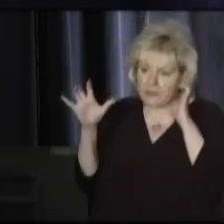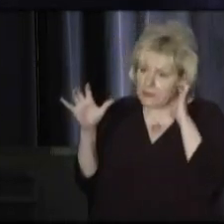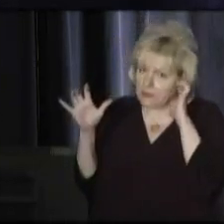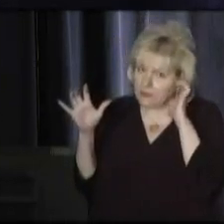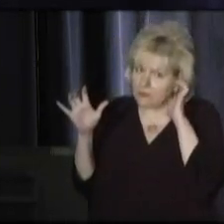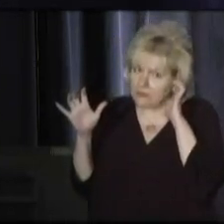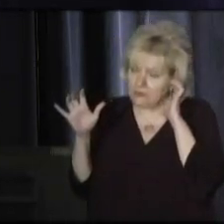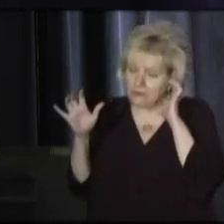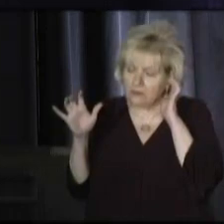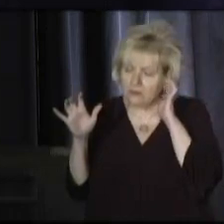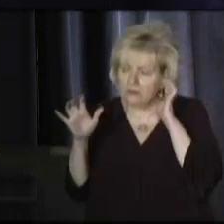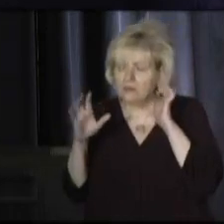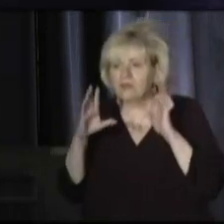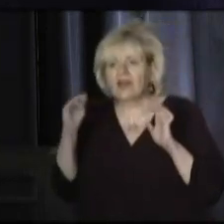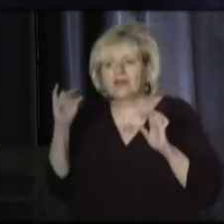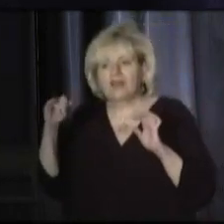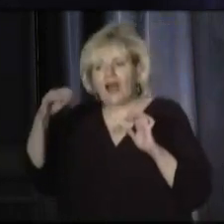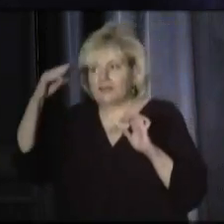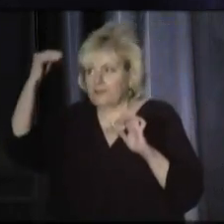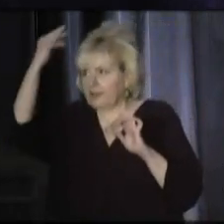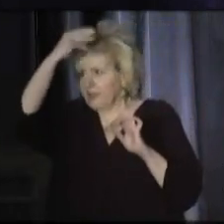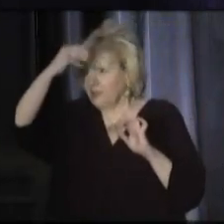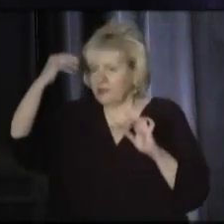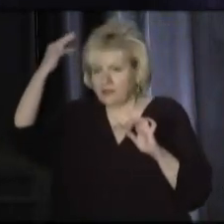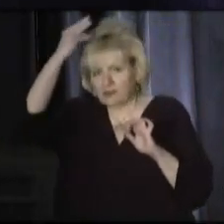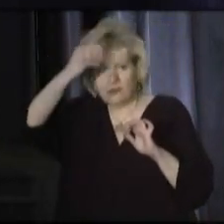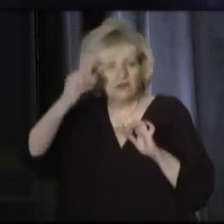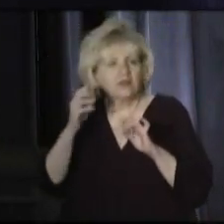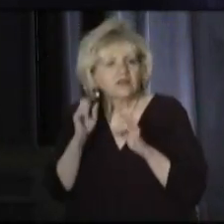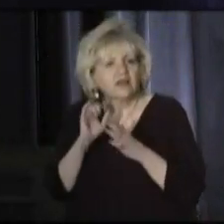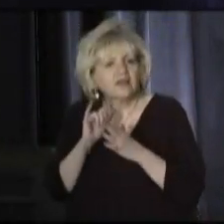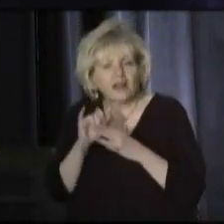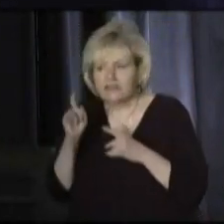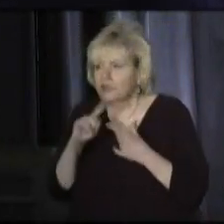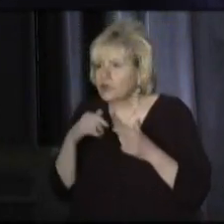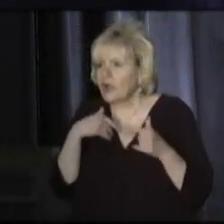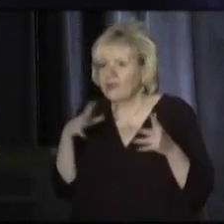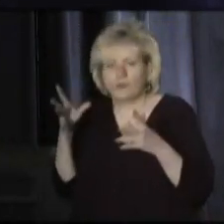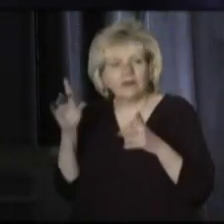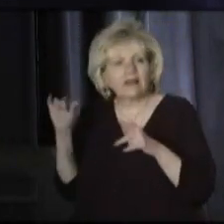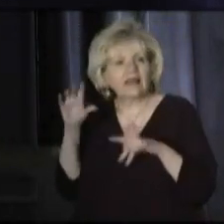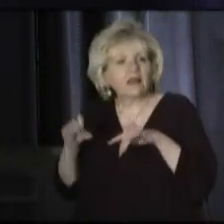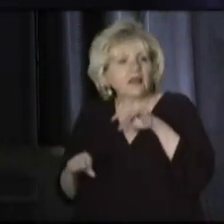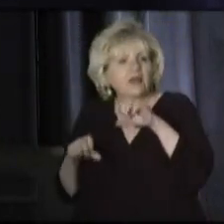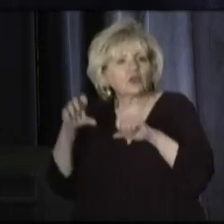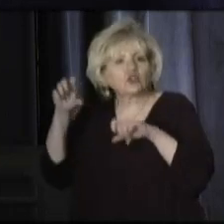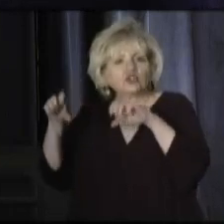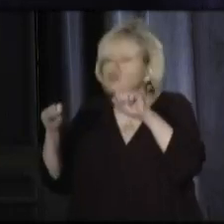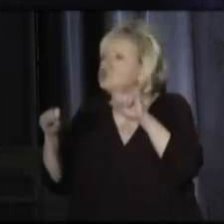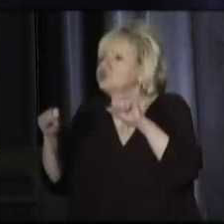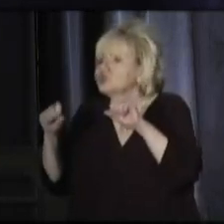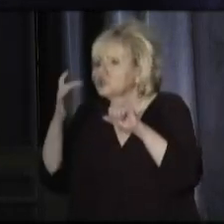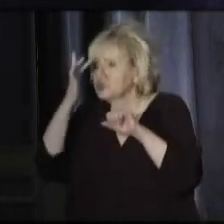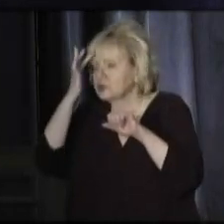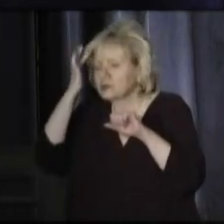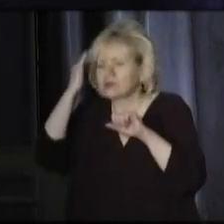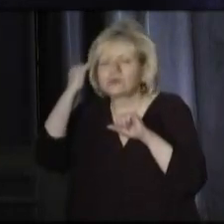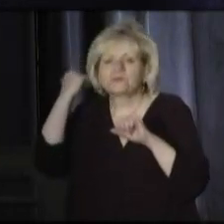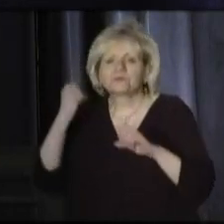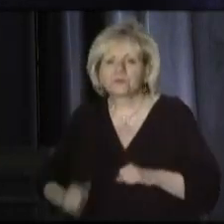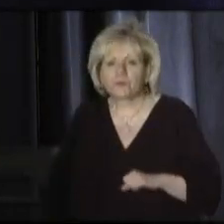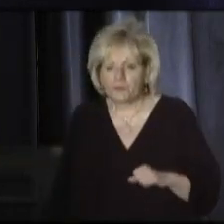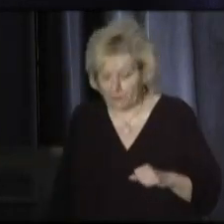felt right. I fed the wood stove with some tissues and picked up the fire poker, testing its weight, its grip.